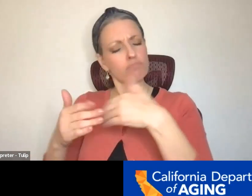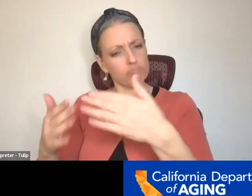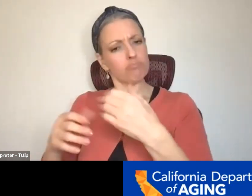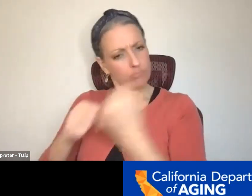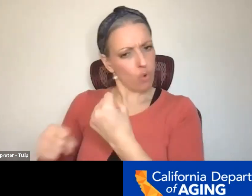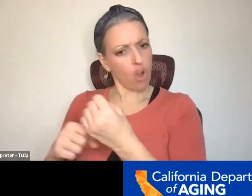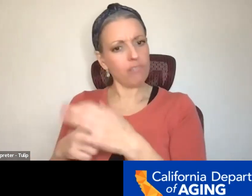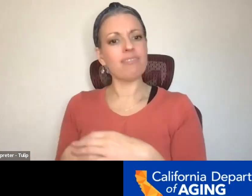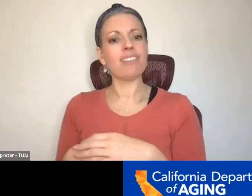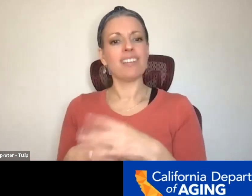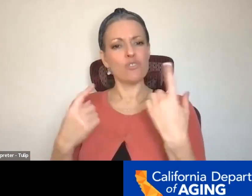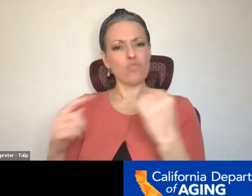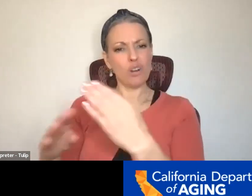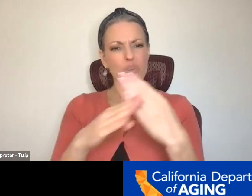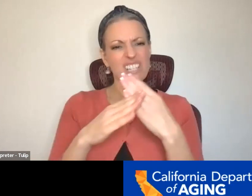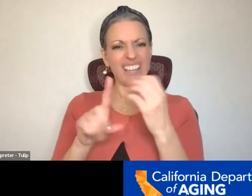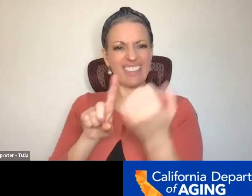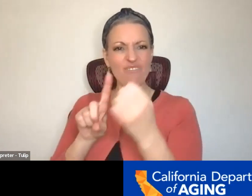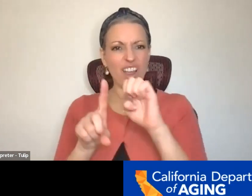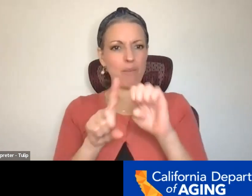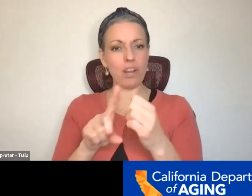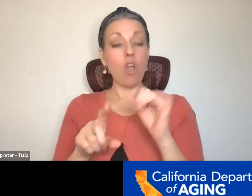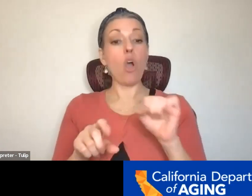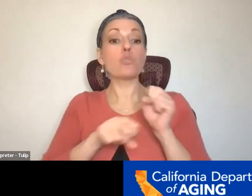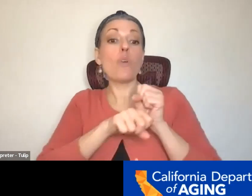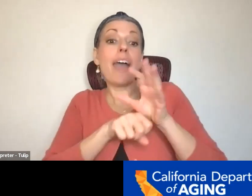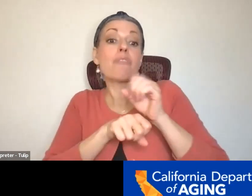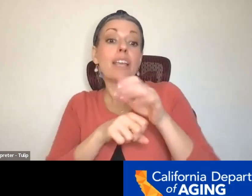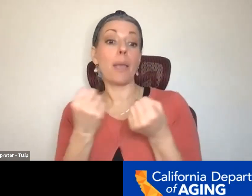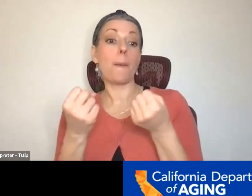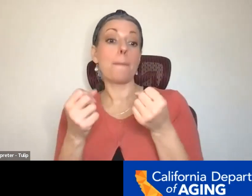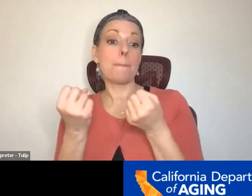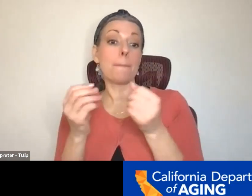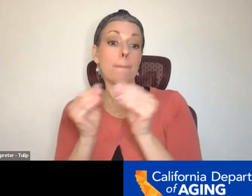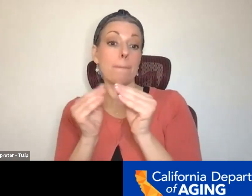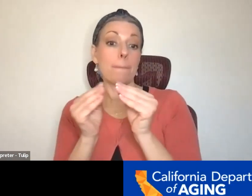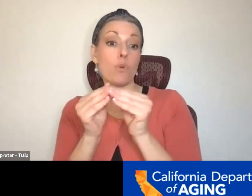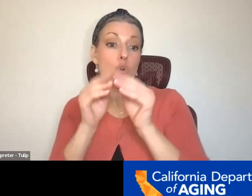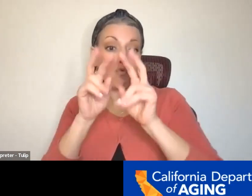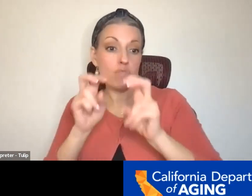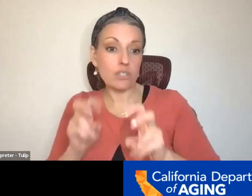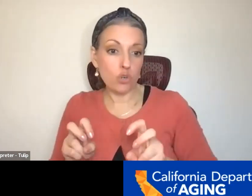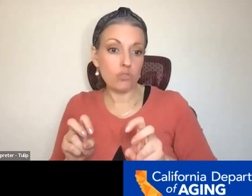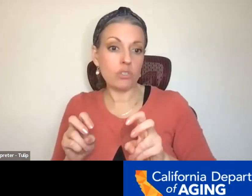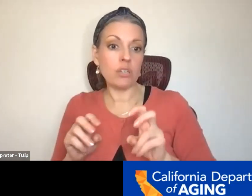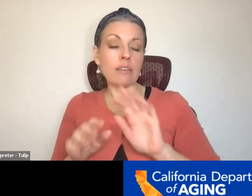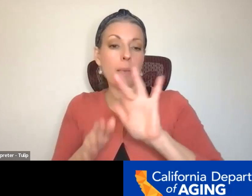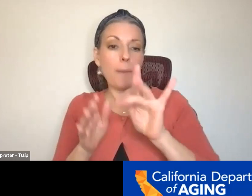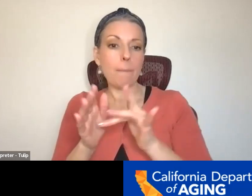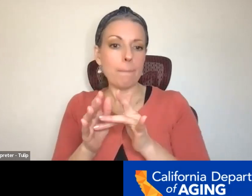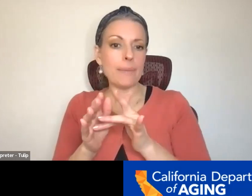restricted environment. And we also need to advocate for more research into the medical causes